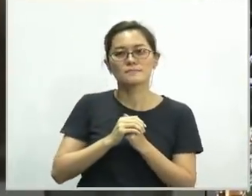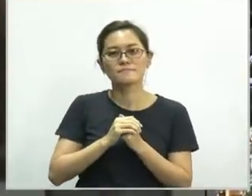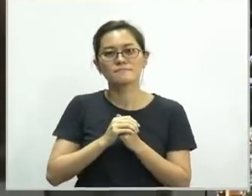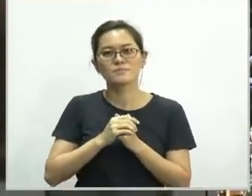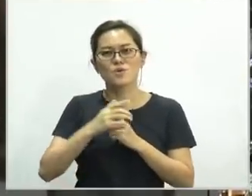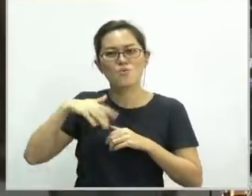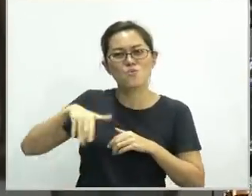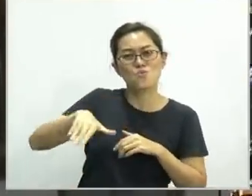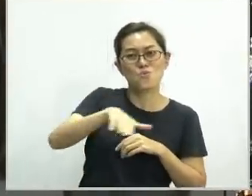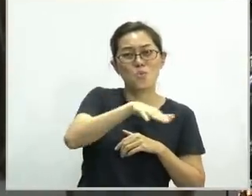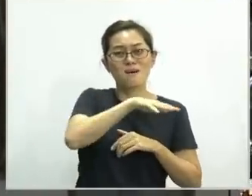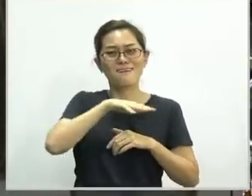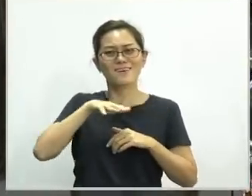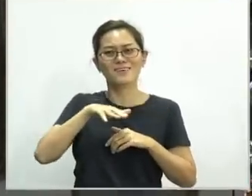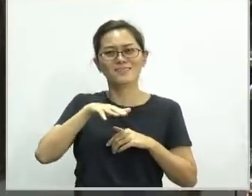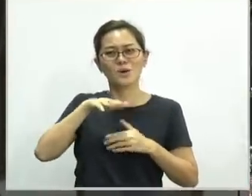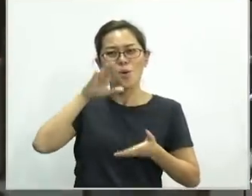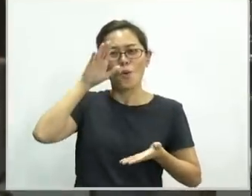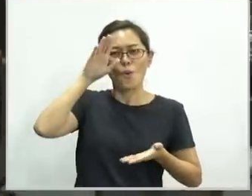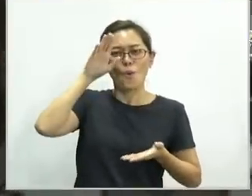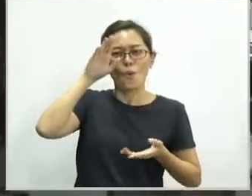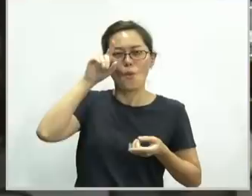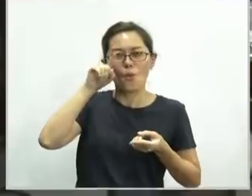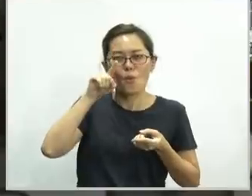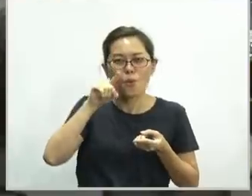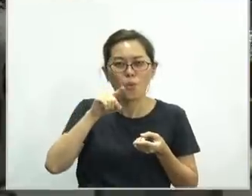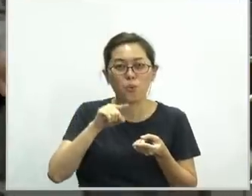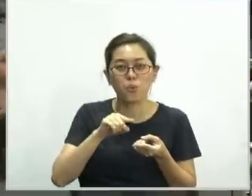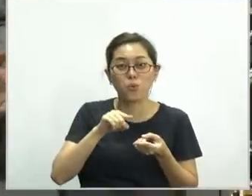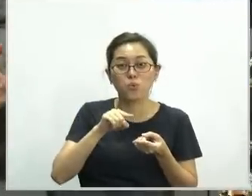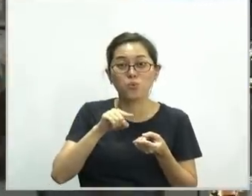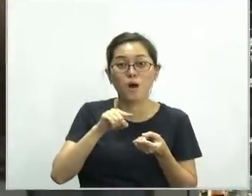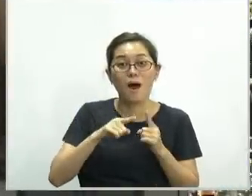we are small, but You are big.